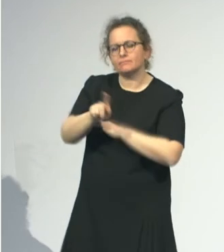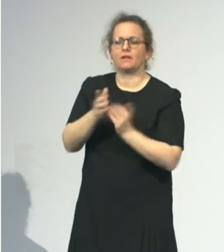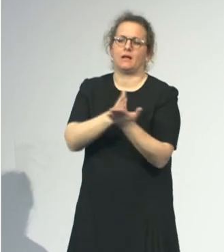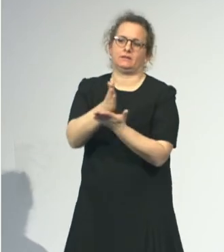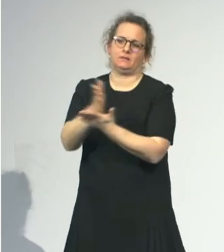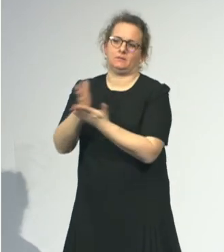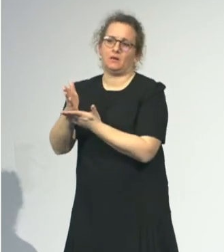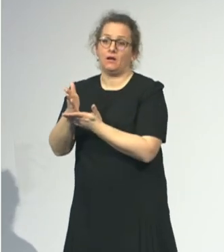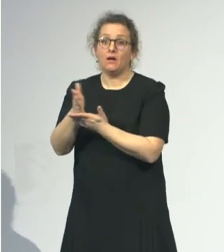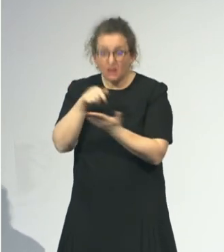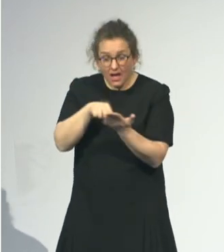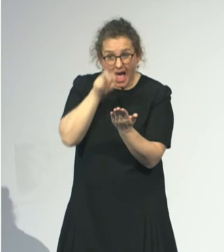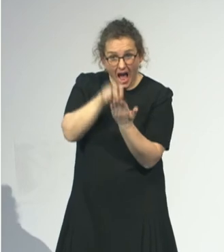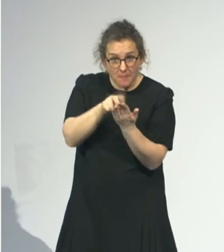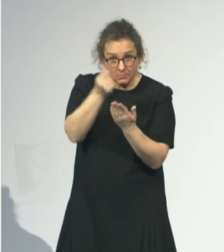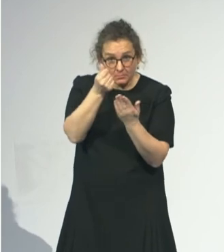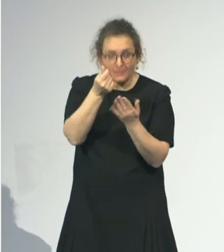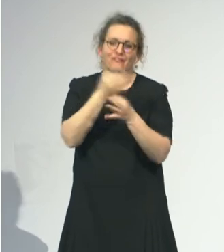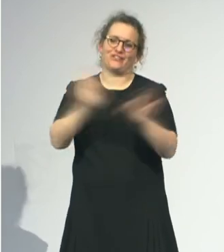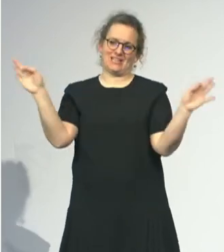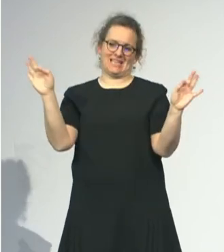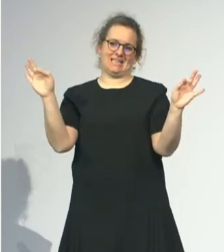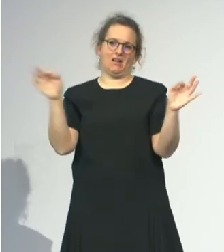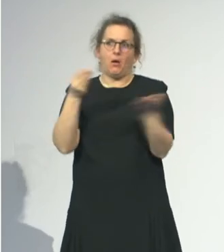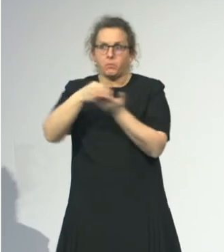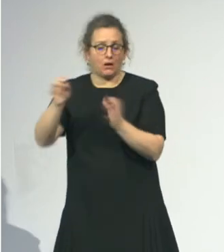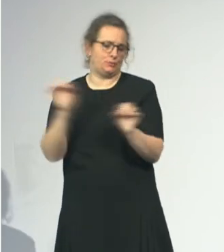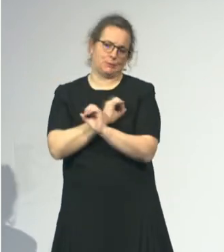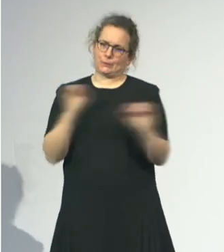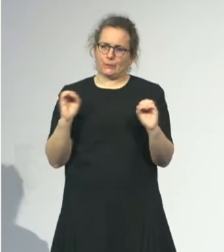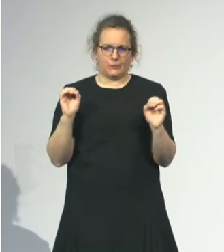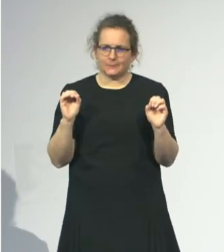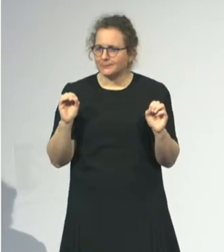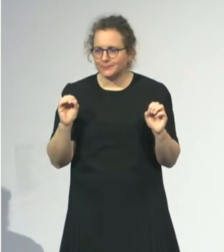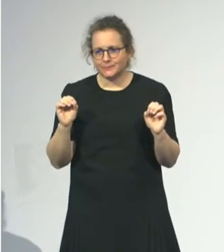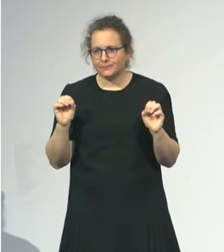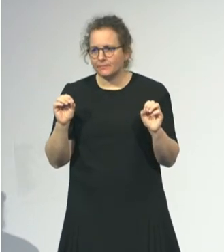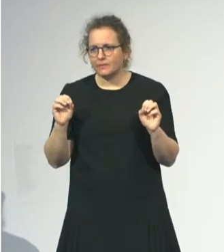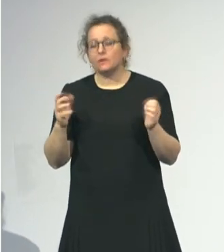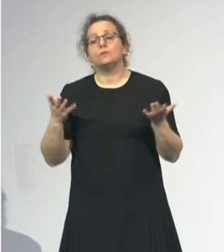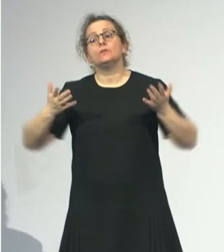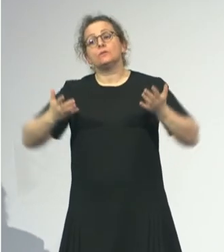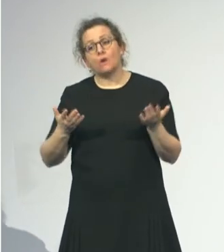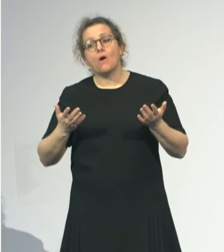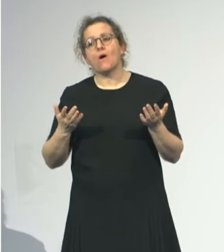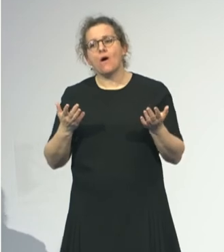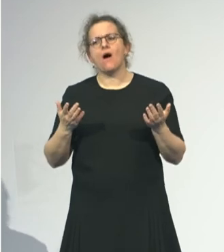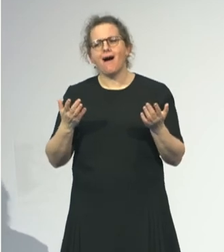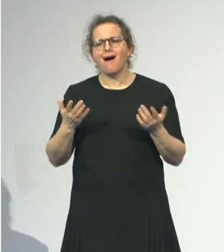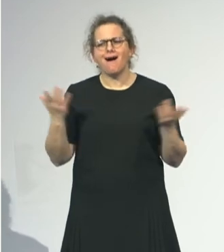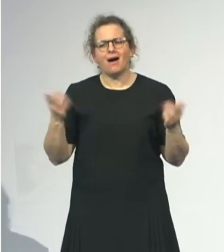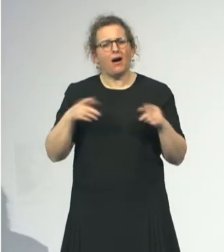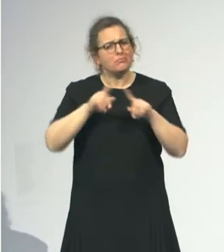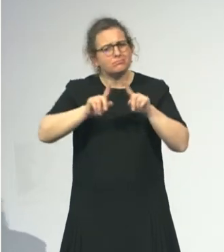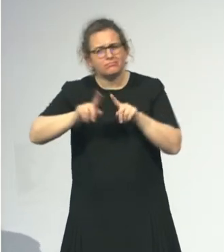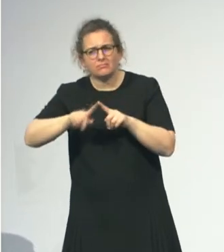go free of charge, can find in our app. It became a very big campaign in TV Globe last December. That is